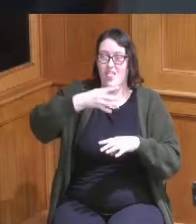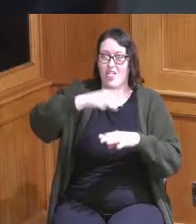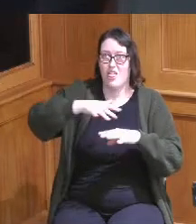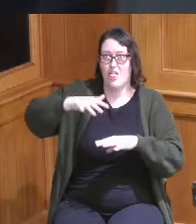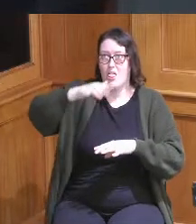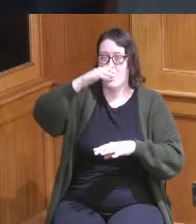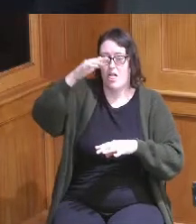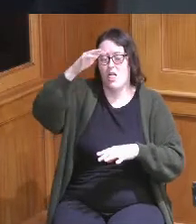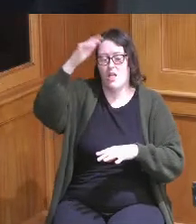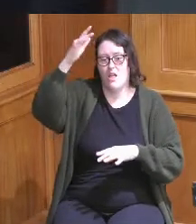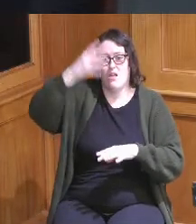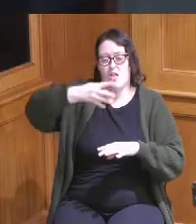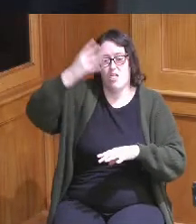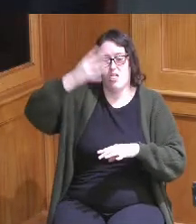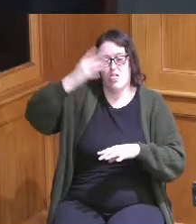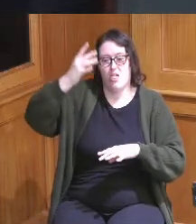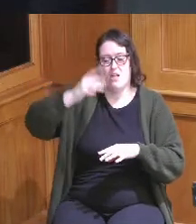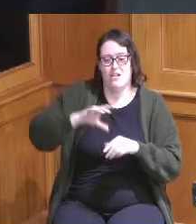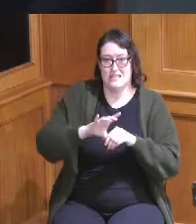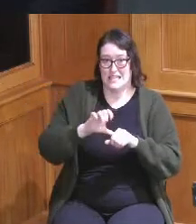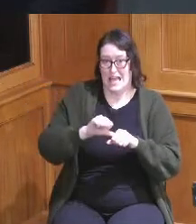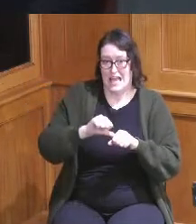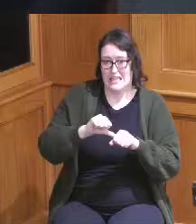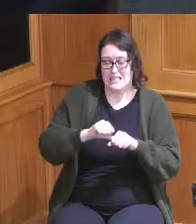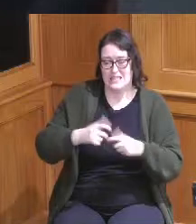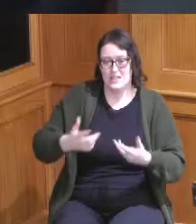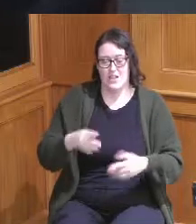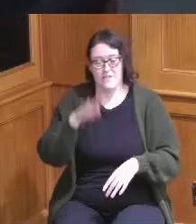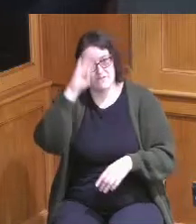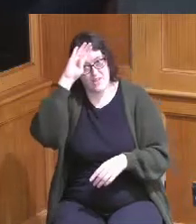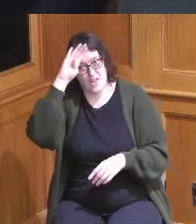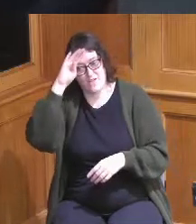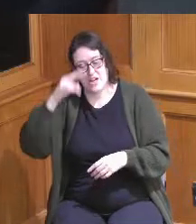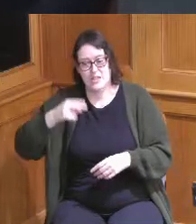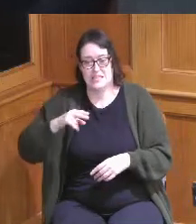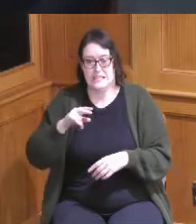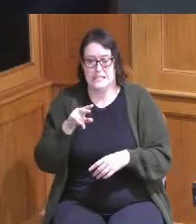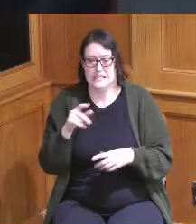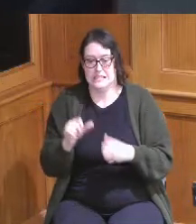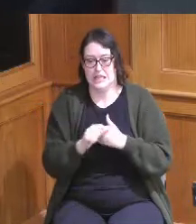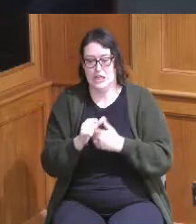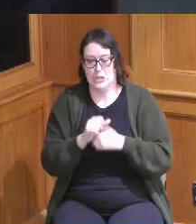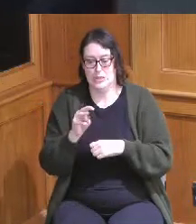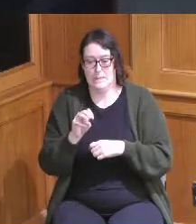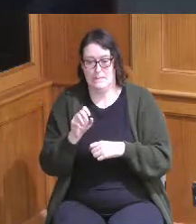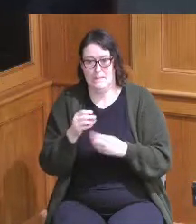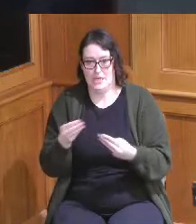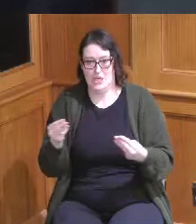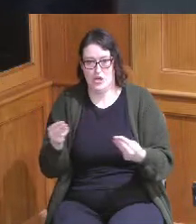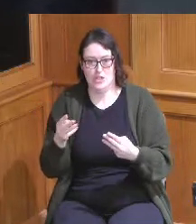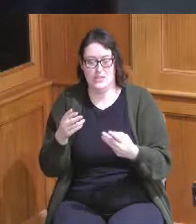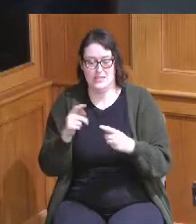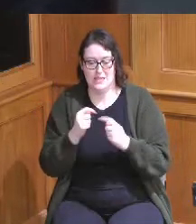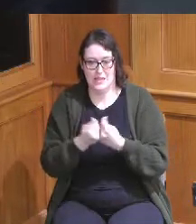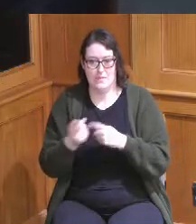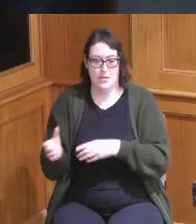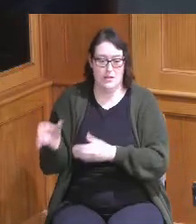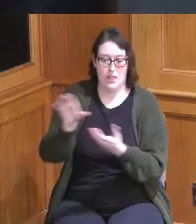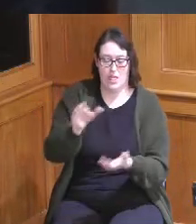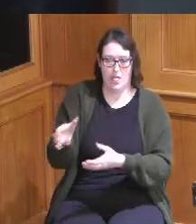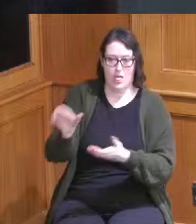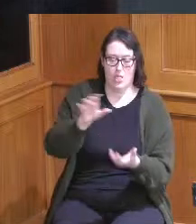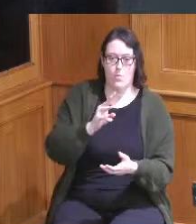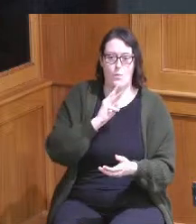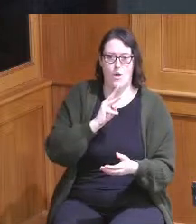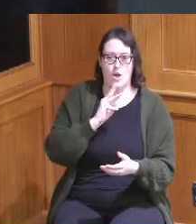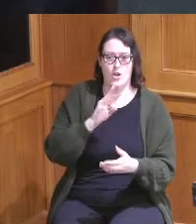gas is leaking out the top. The firefighters and the hazmat team started putting water on it to cool down the tank. The